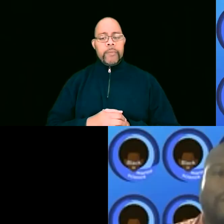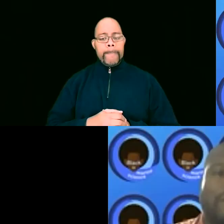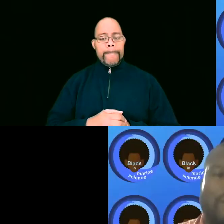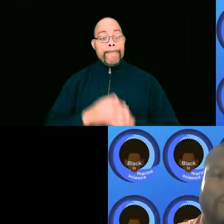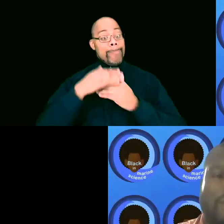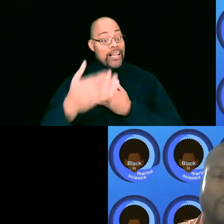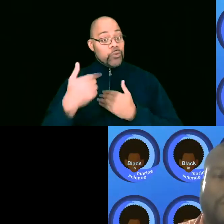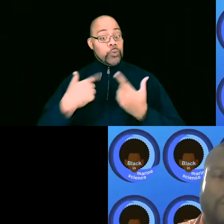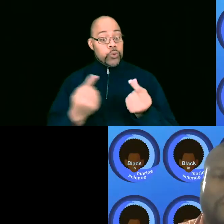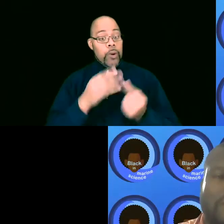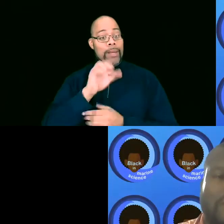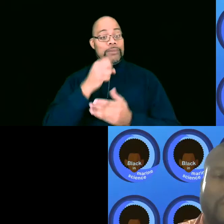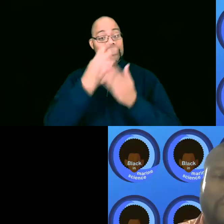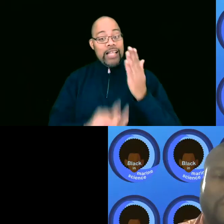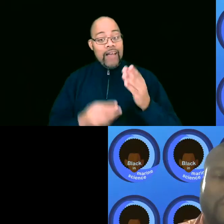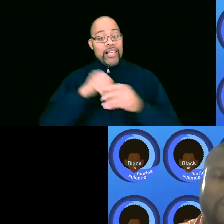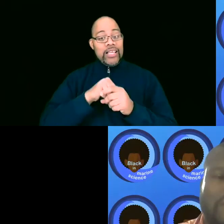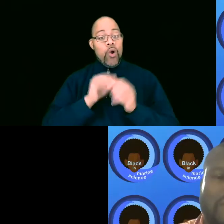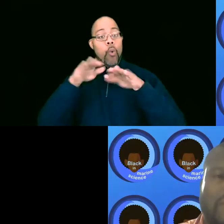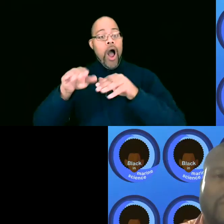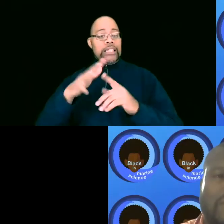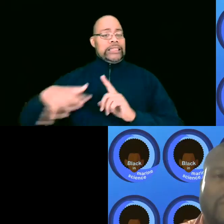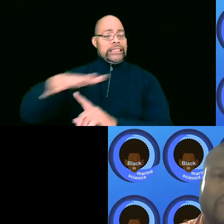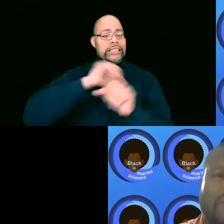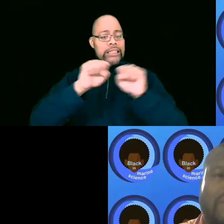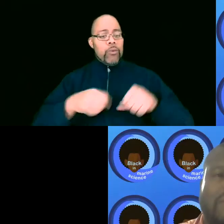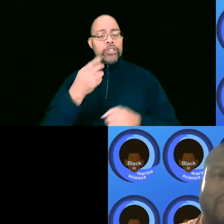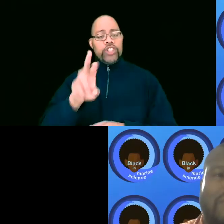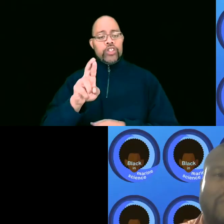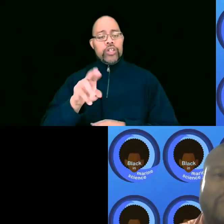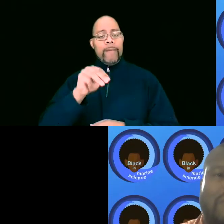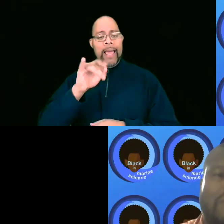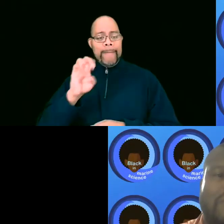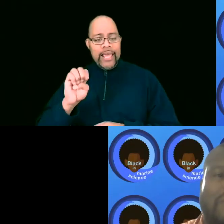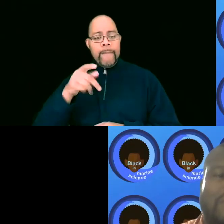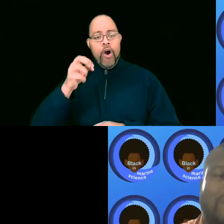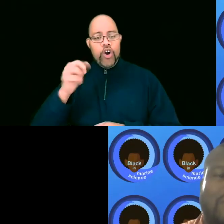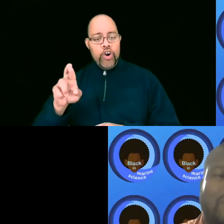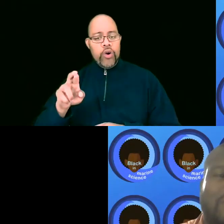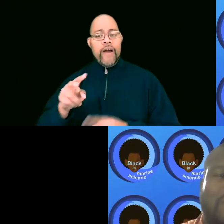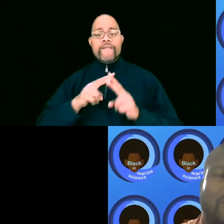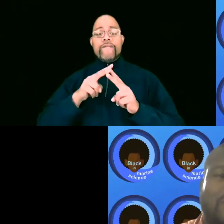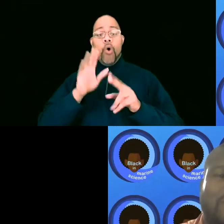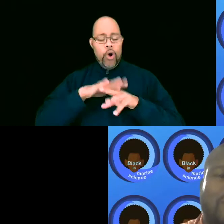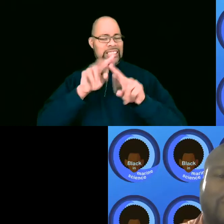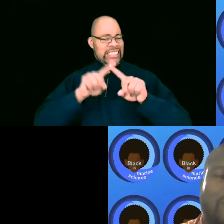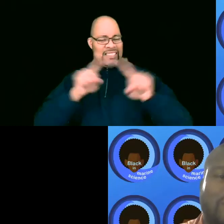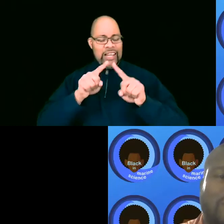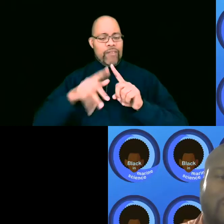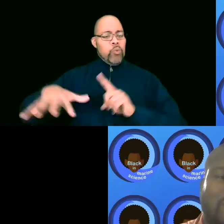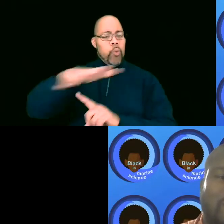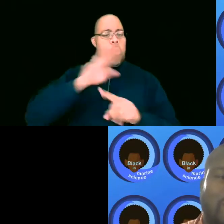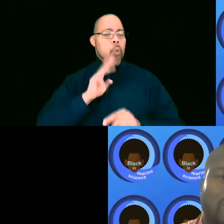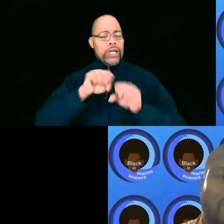Next, we'll do a BIMS dives into aquatic ecosystems with Dr. Mamie Parker on various aquatic ecosystems and their connection to